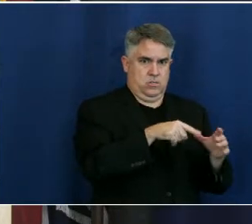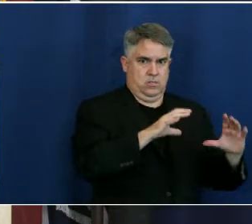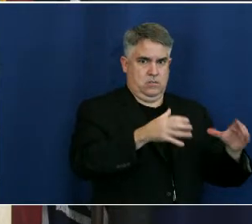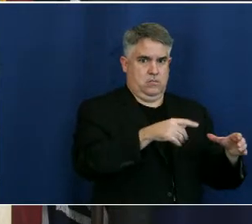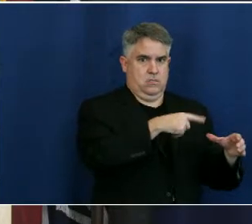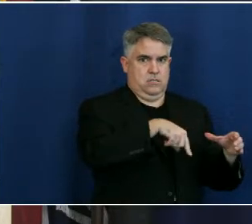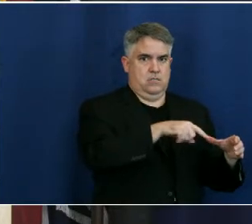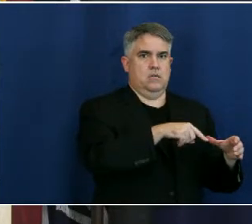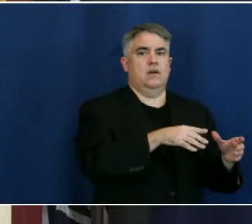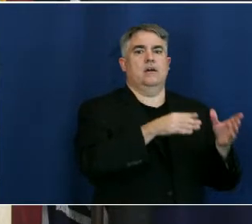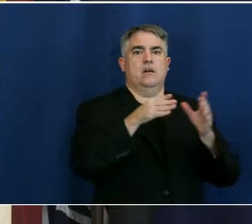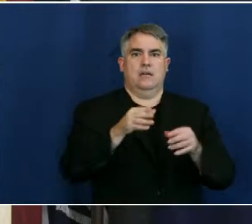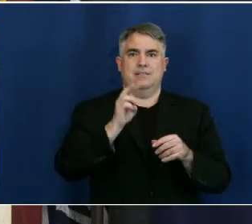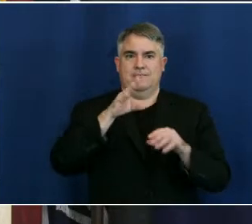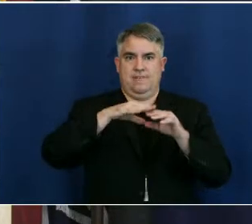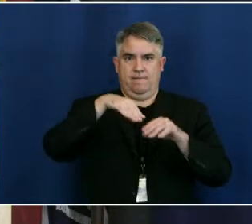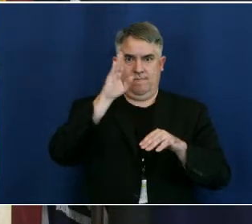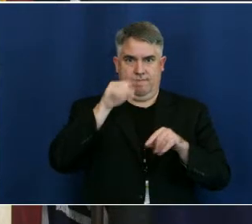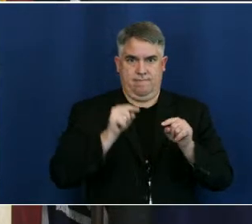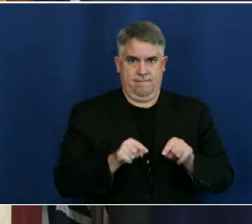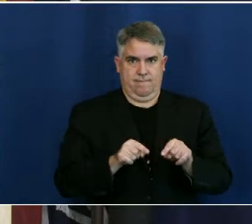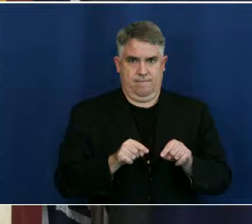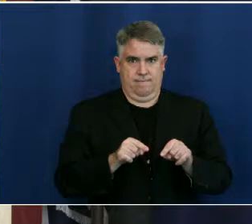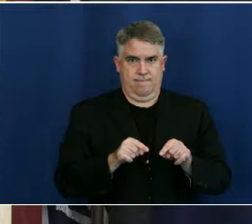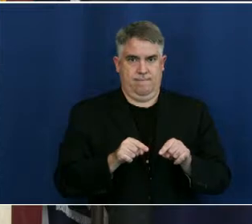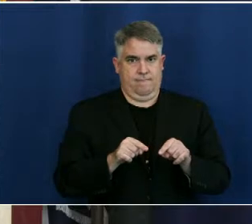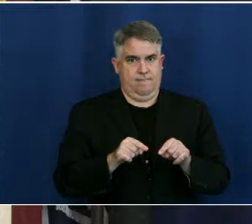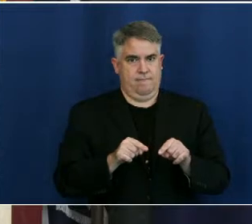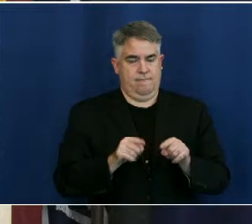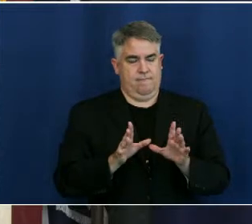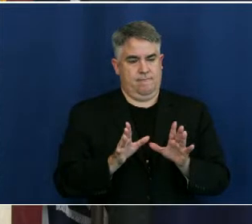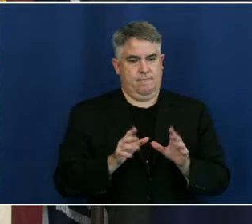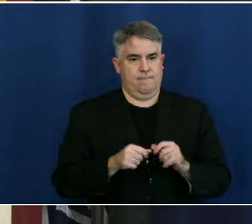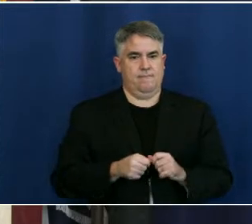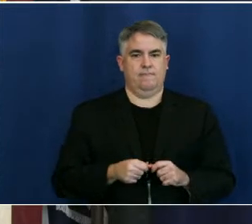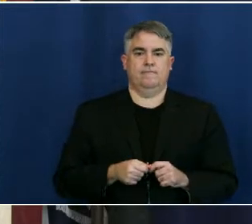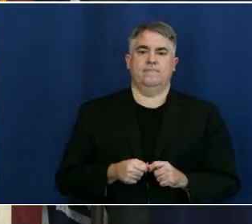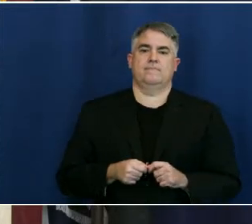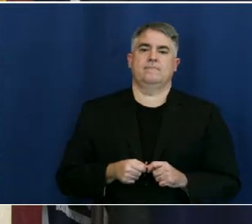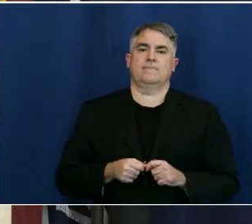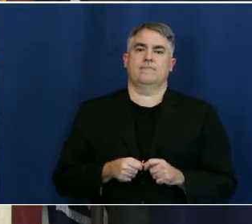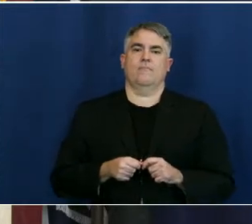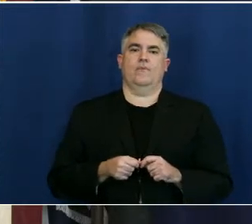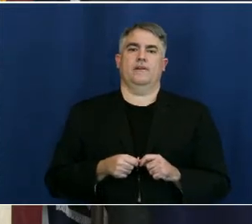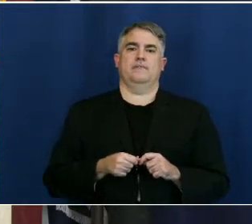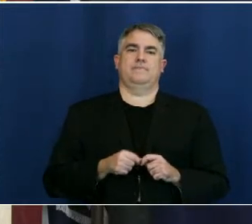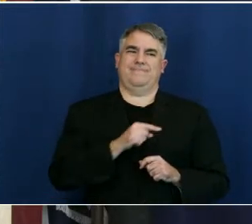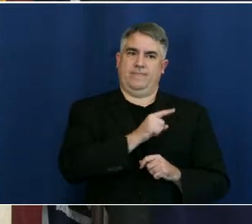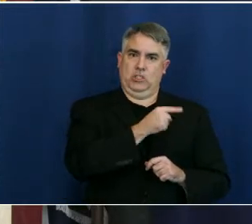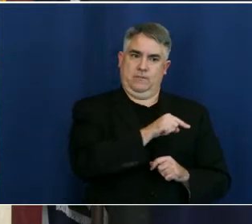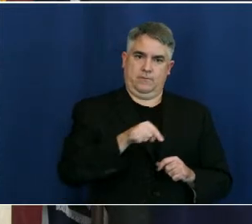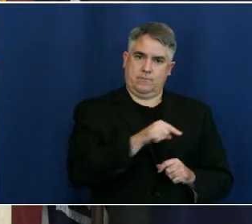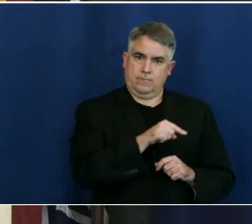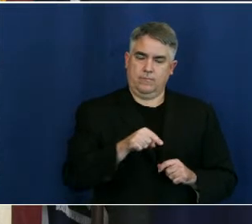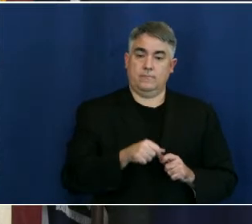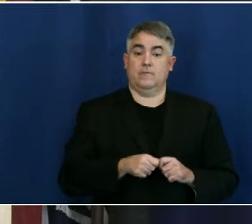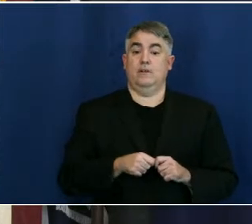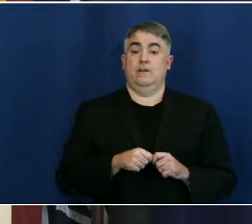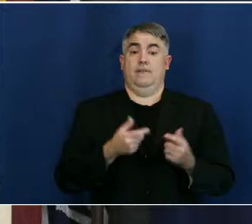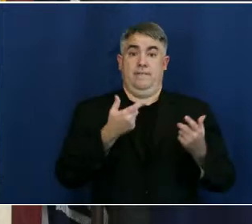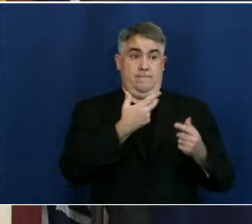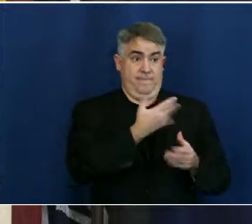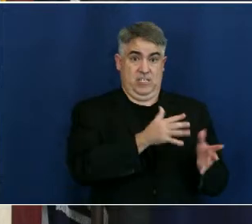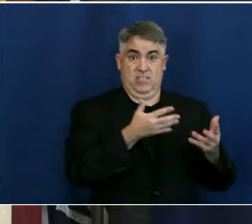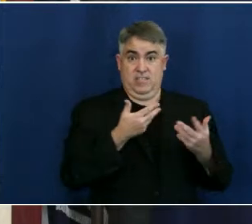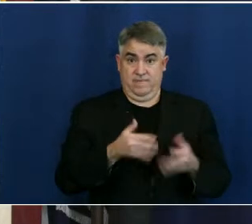vaccination administration that more closely mirrors the demographics of healthcare workers and seniors. And as we move into other